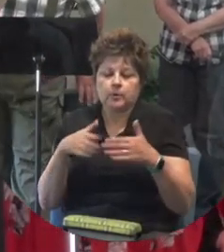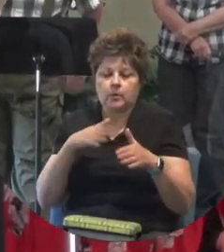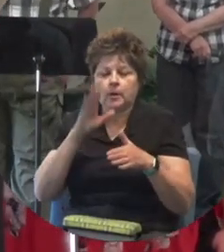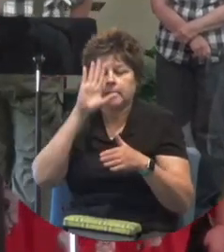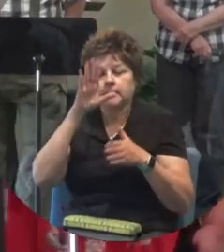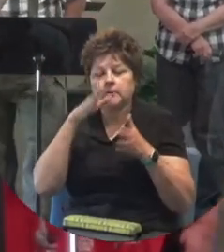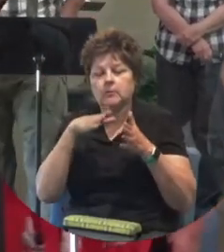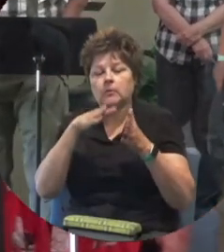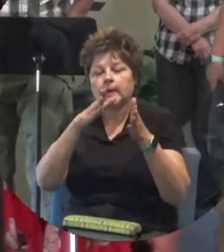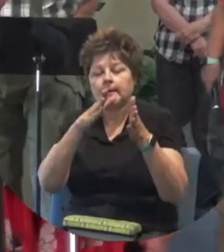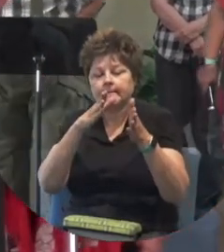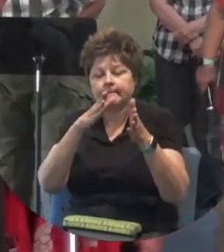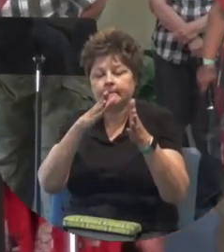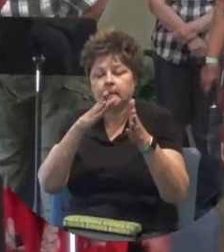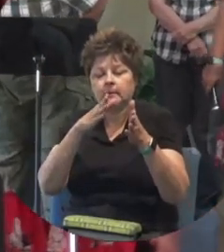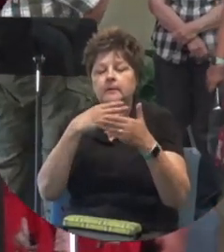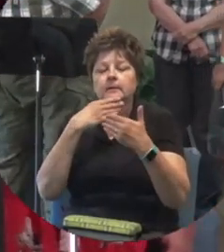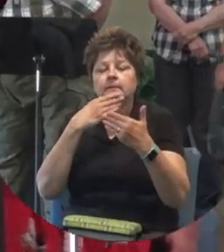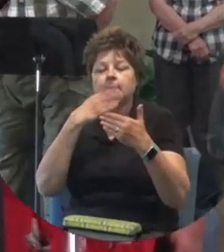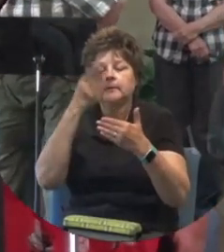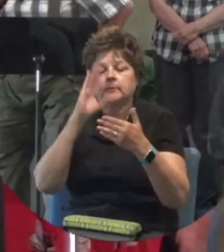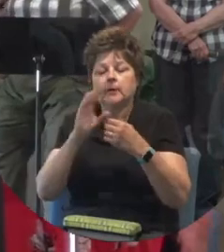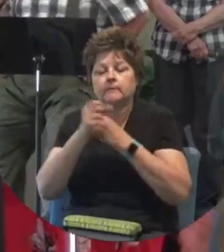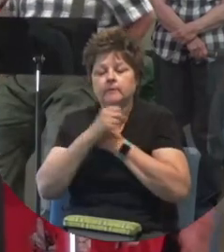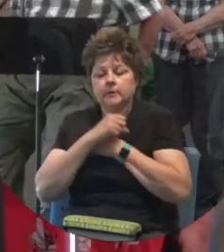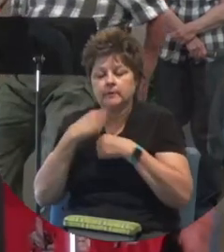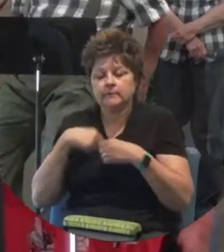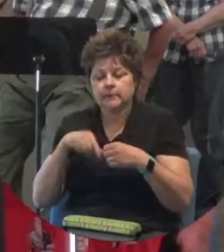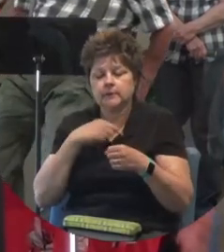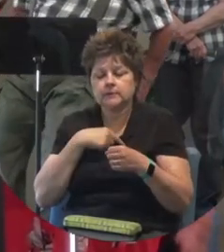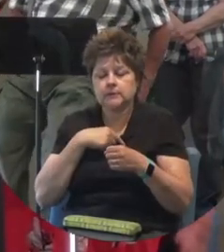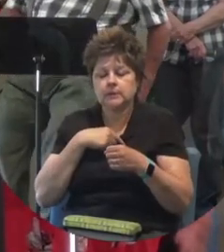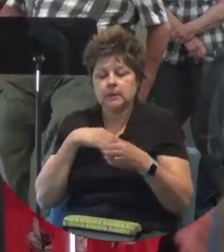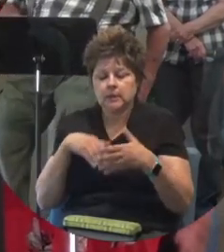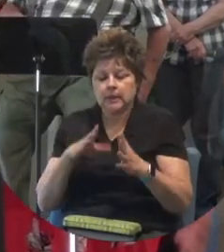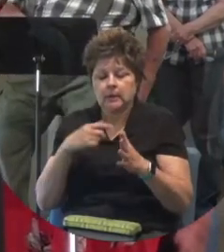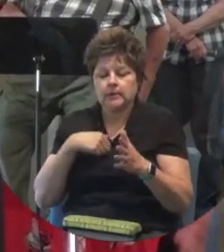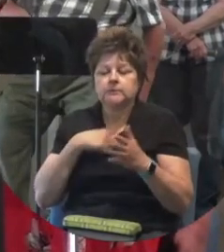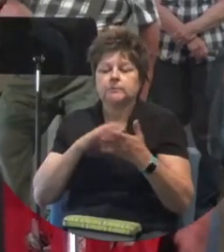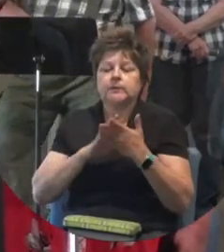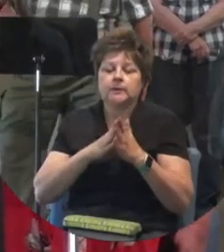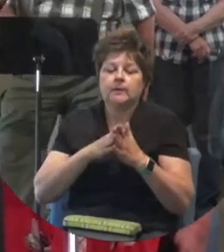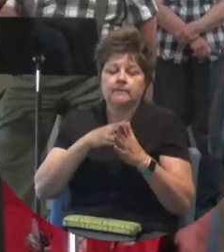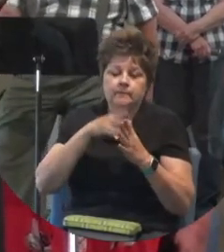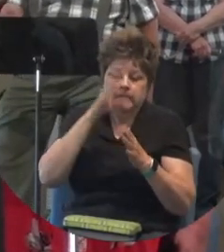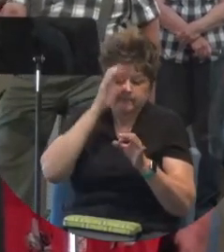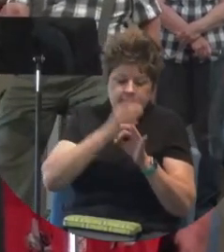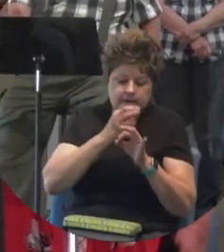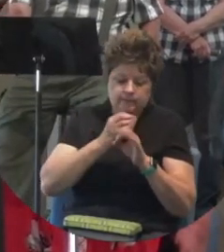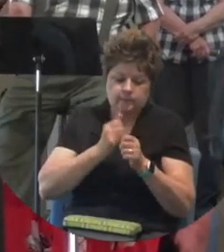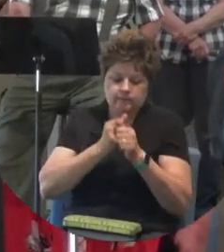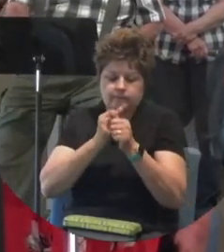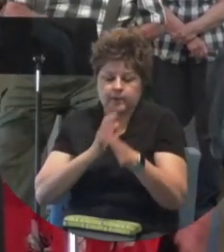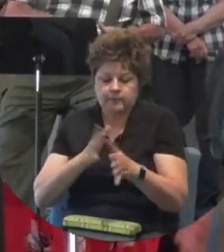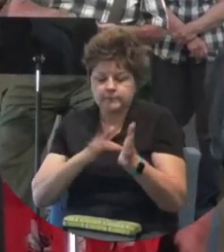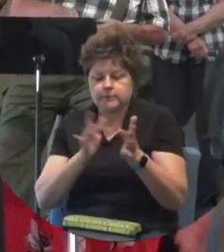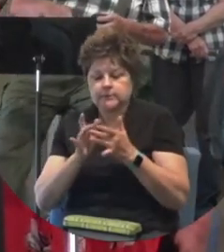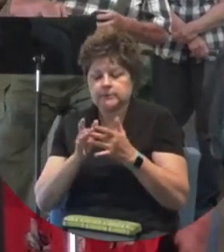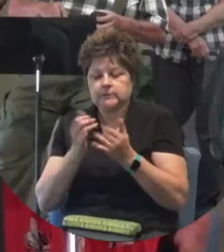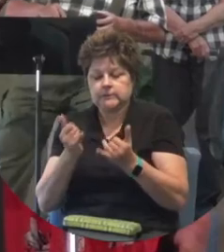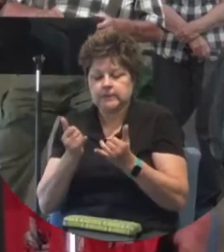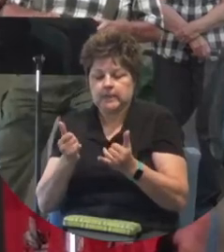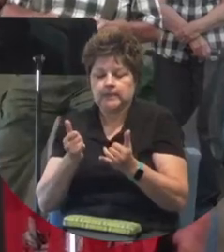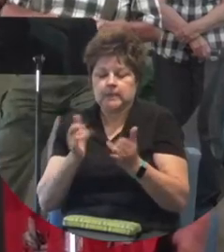direction. Thank you, God, for loving us. May we be faithful followers of Jesus today. In Jesus' name I